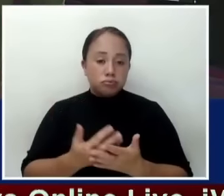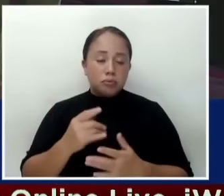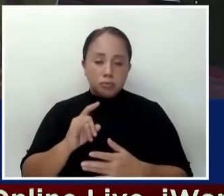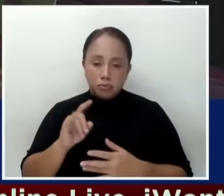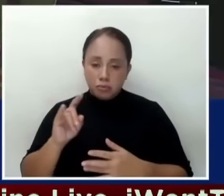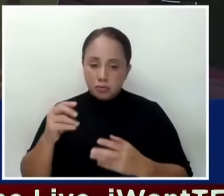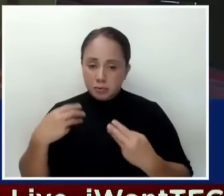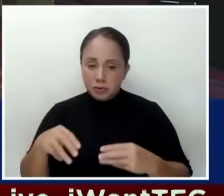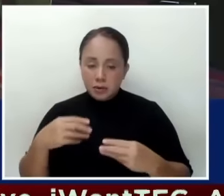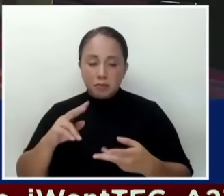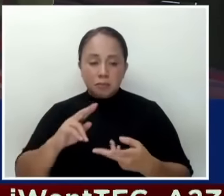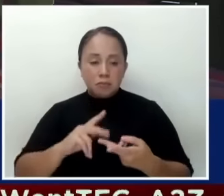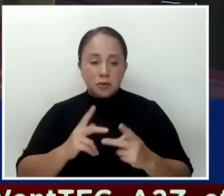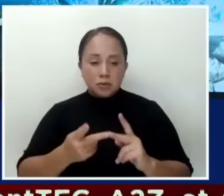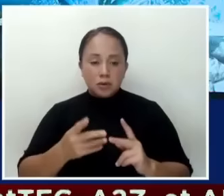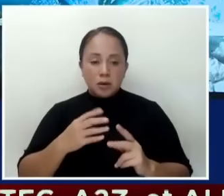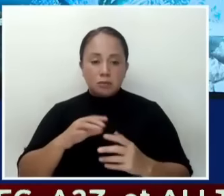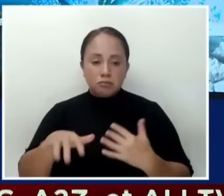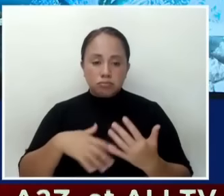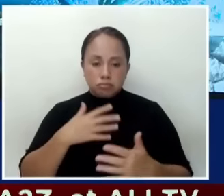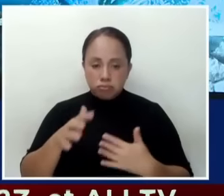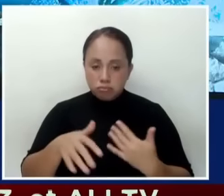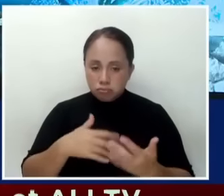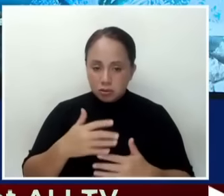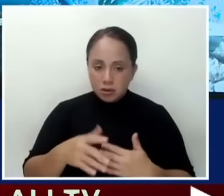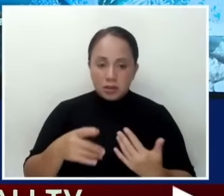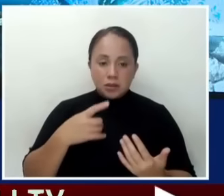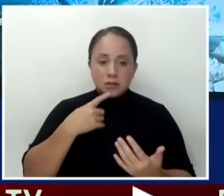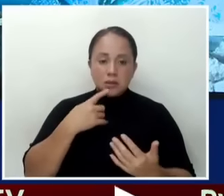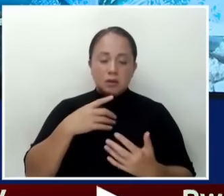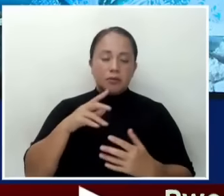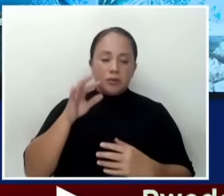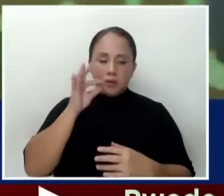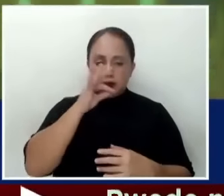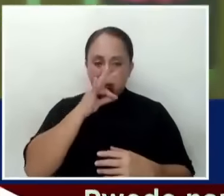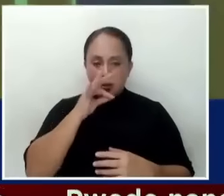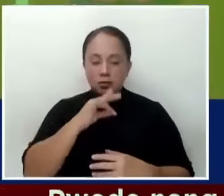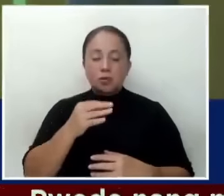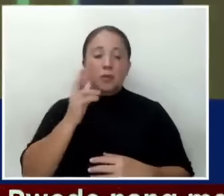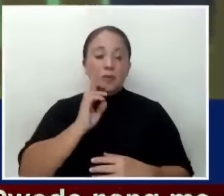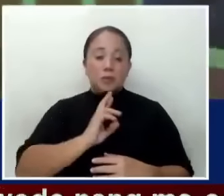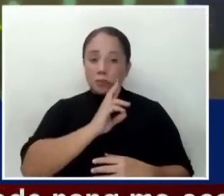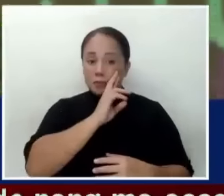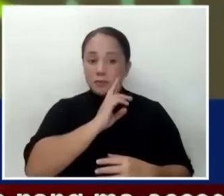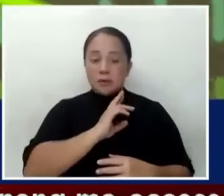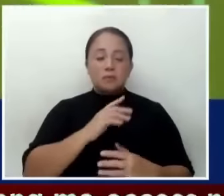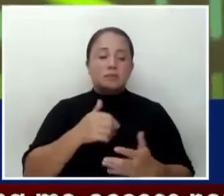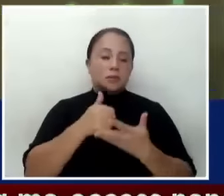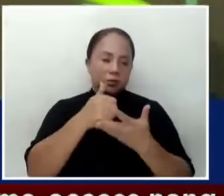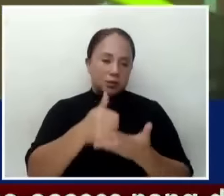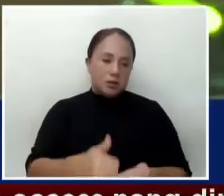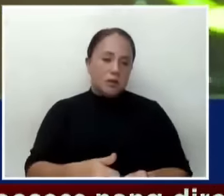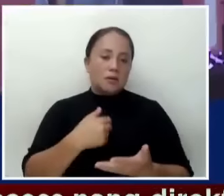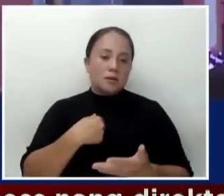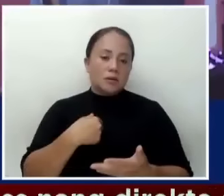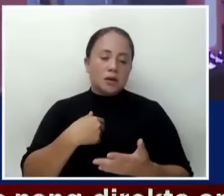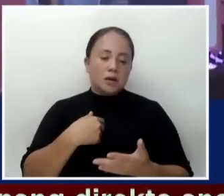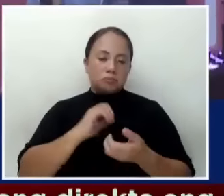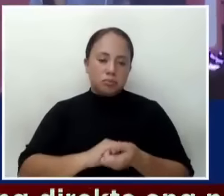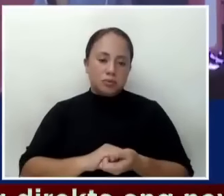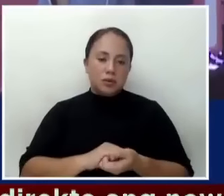ang partnerships at collaboration. At ayon sa isang Filipino fast food chain, malaki ang naitulong ng partnership nito